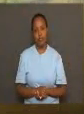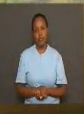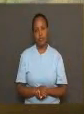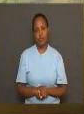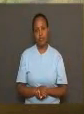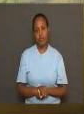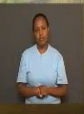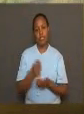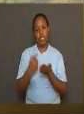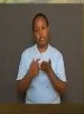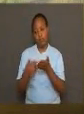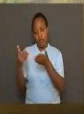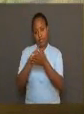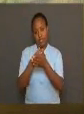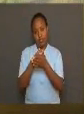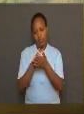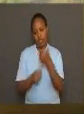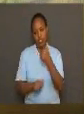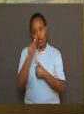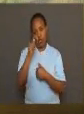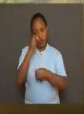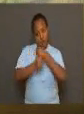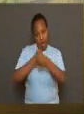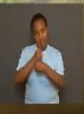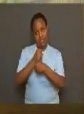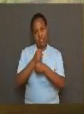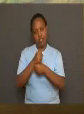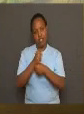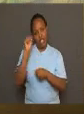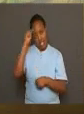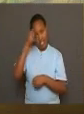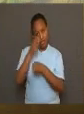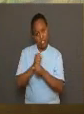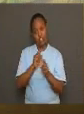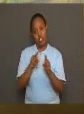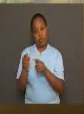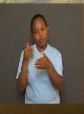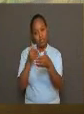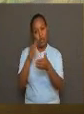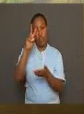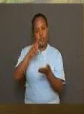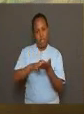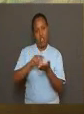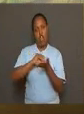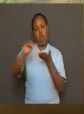The number of newly infected people per year is approximately 2